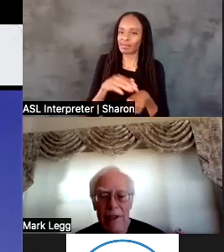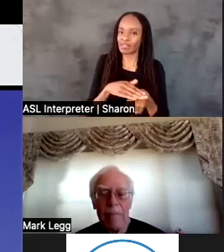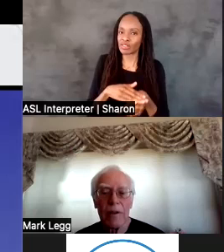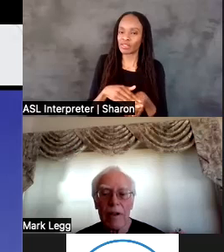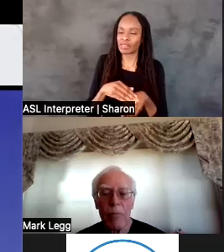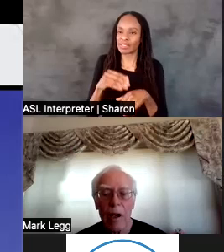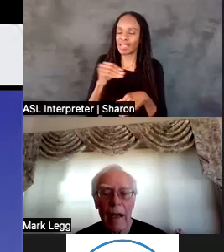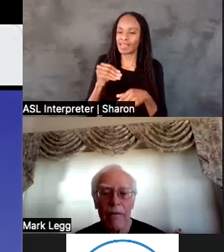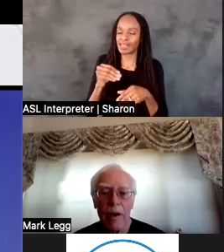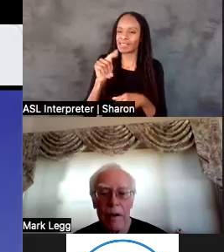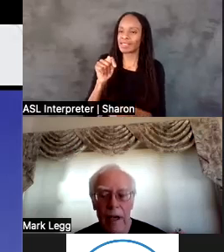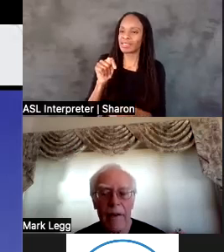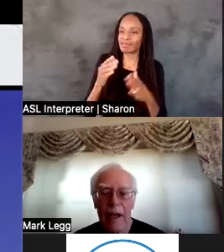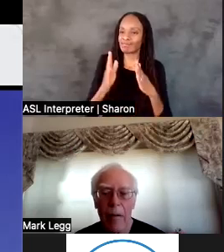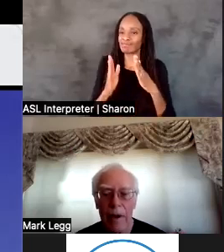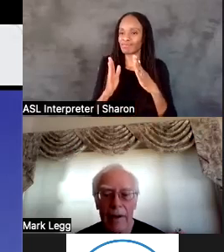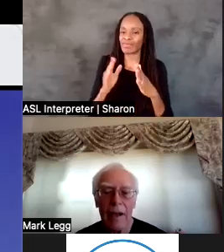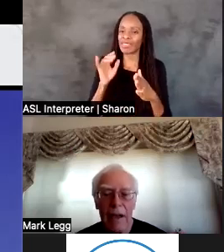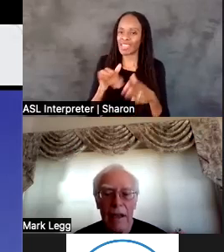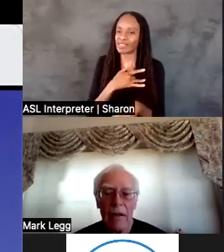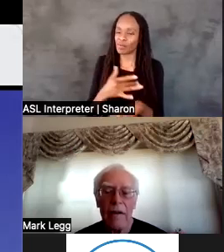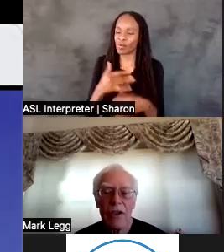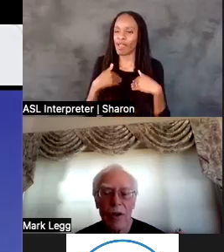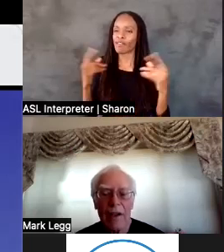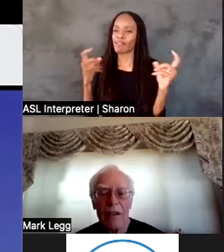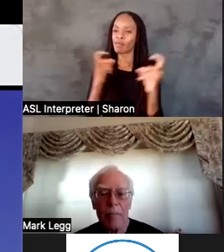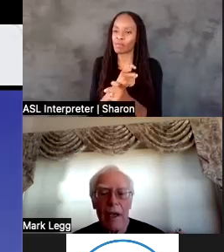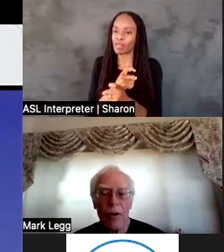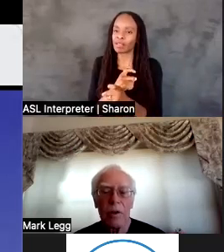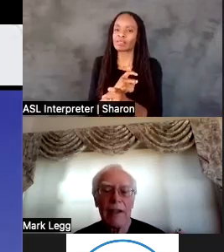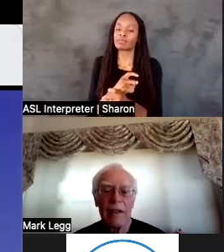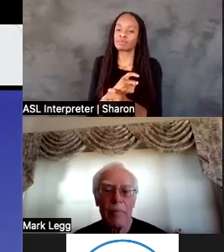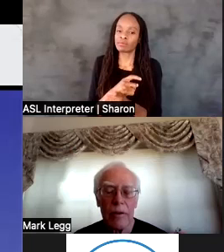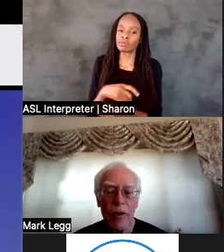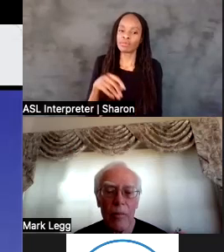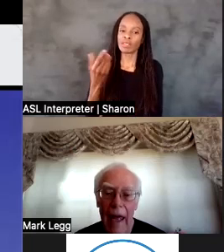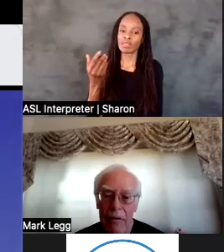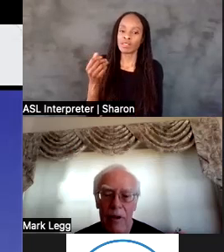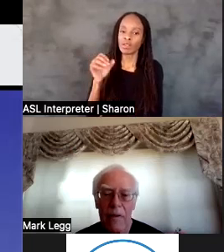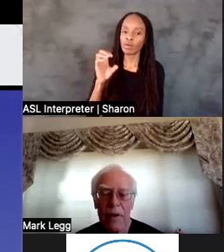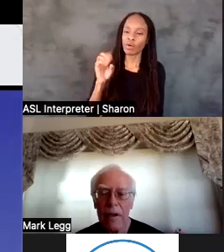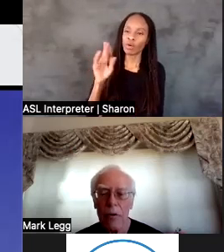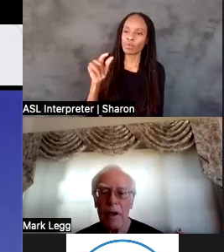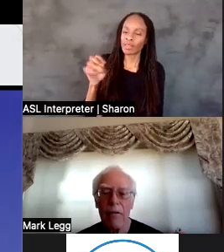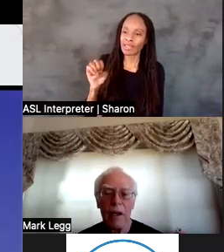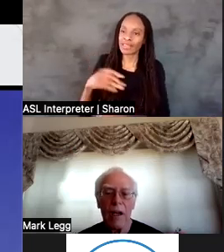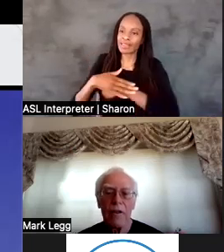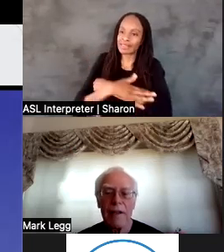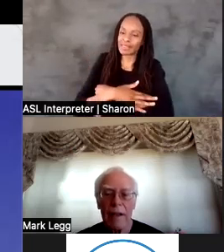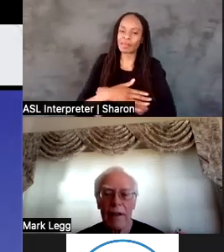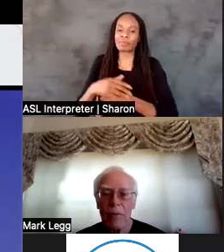is typical of borderland faulting. You've got this complex of strike slip and oblique slip, normal and reverse, where you